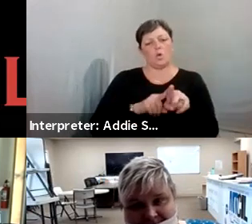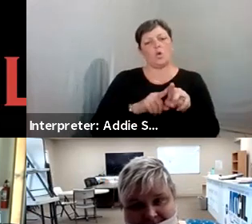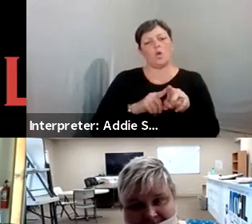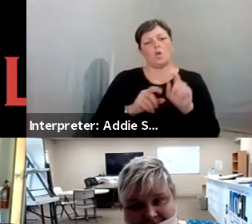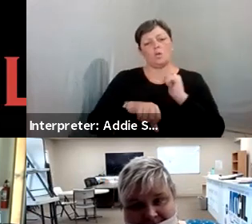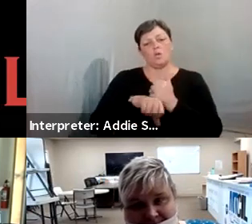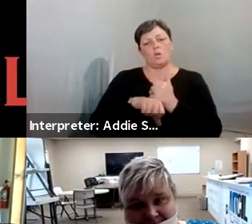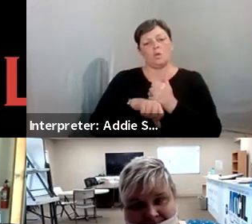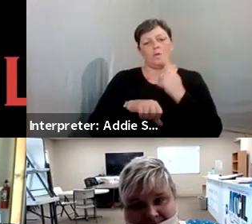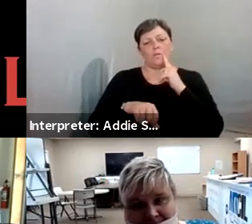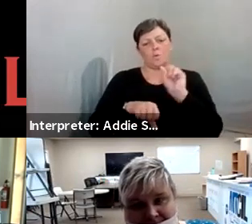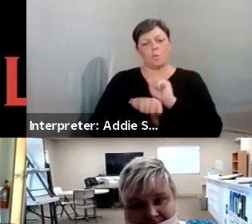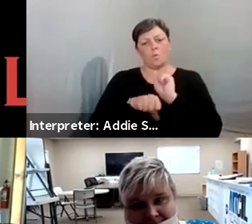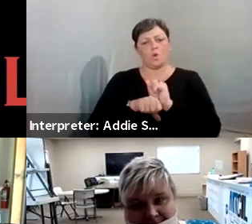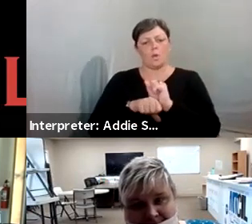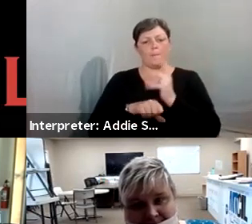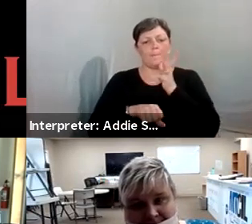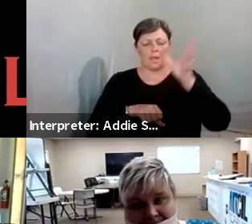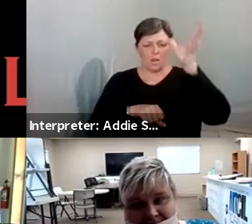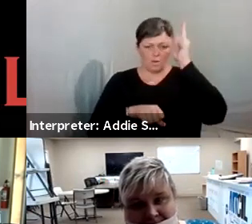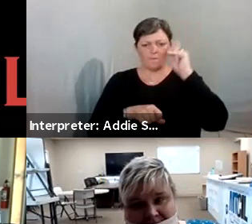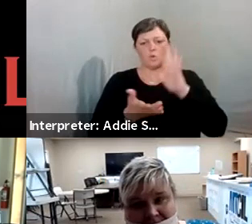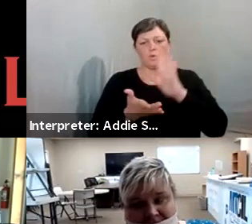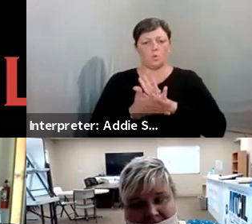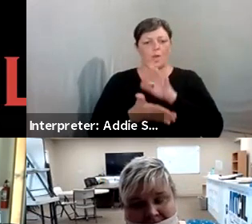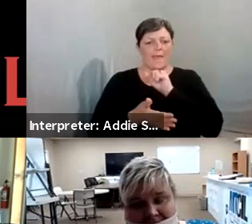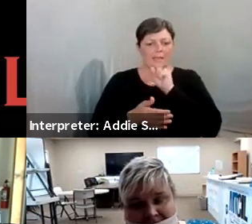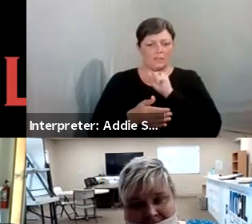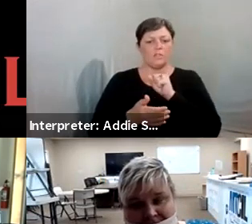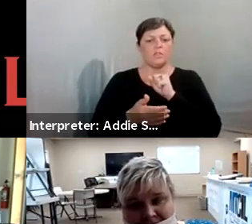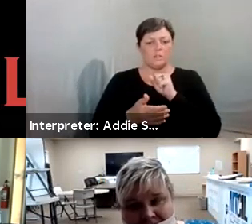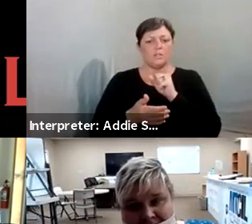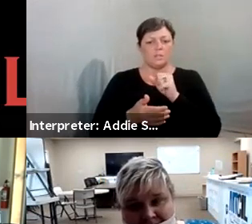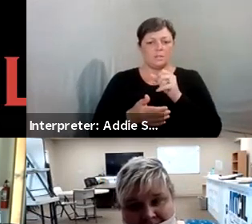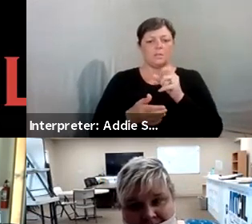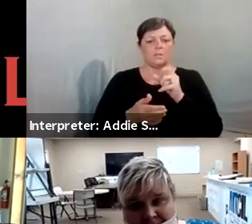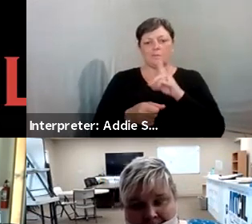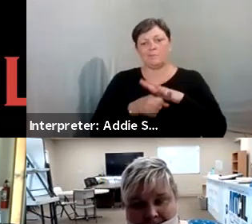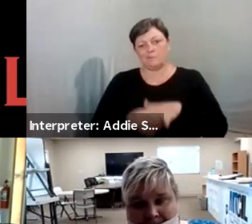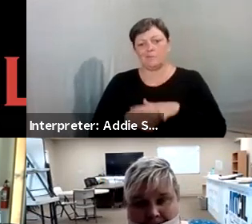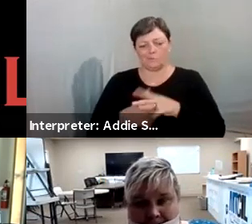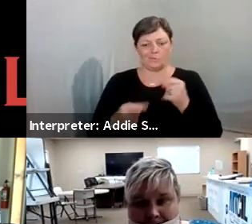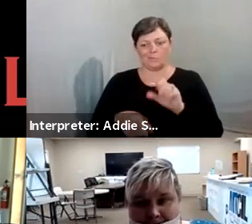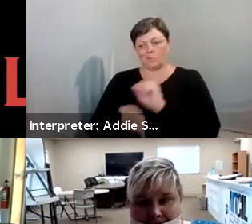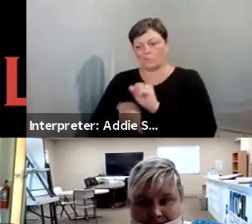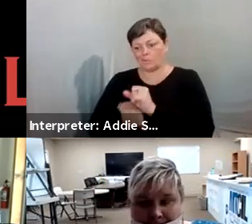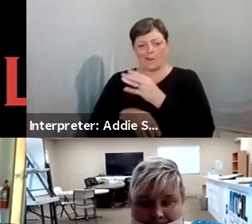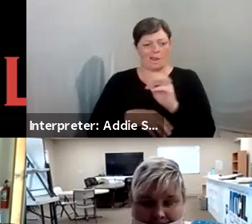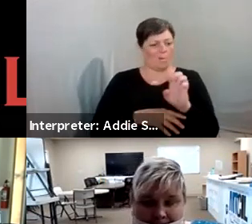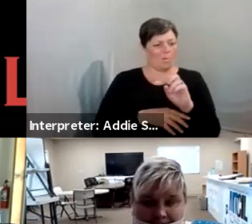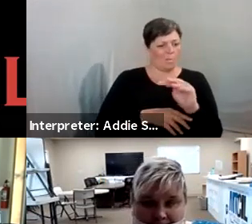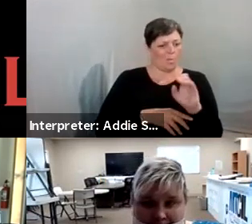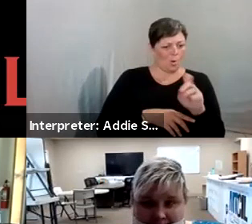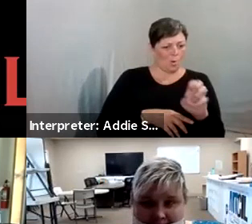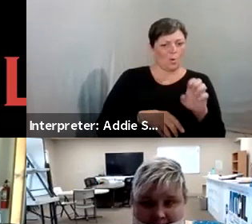working parents of school-age children to use for remote learning. It took a lot of stress off the parent trying to juggle full-time work and remote learning. The parents chipped